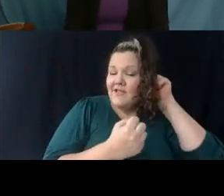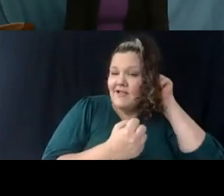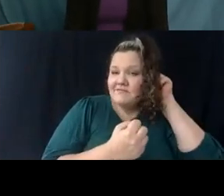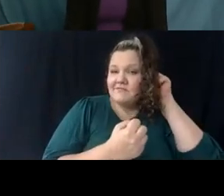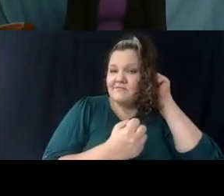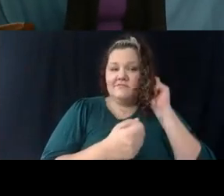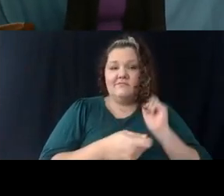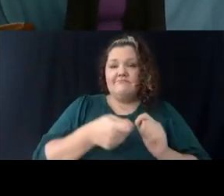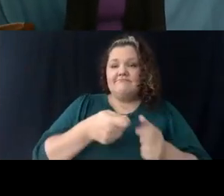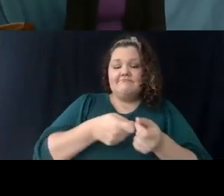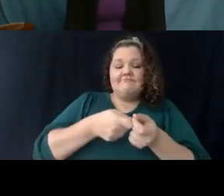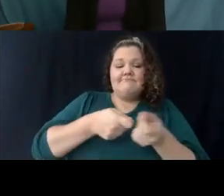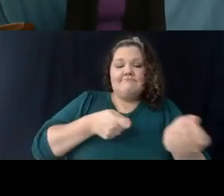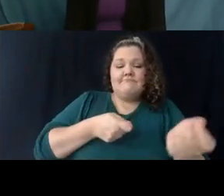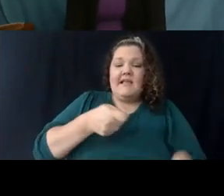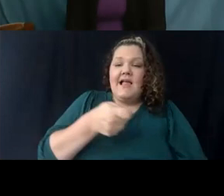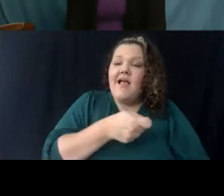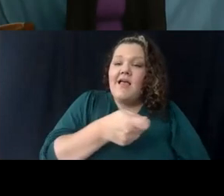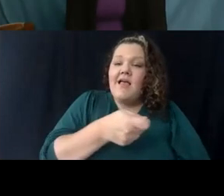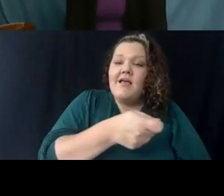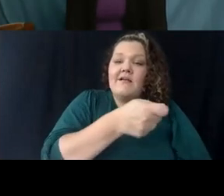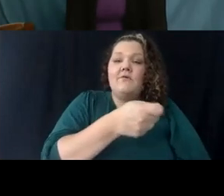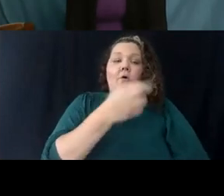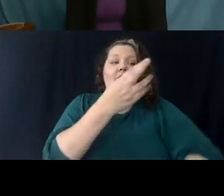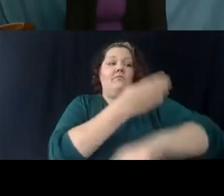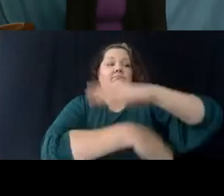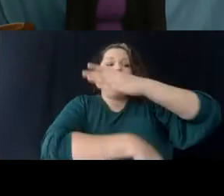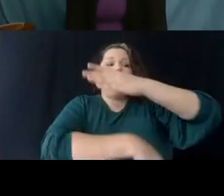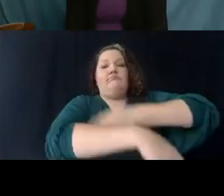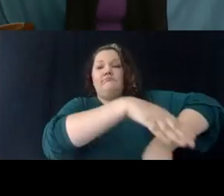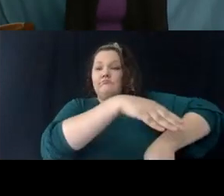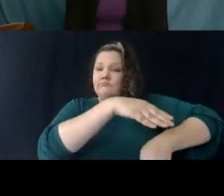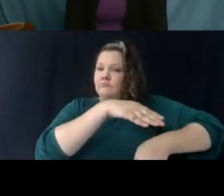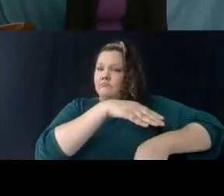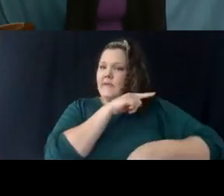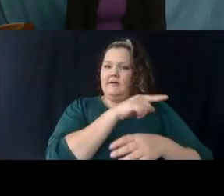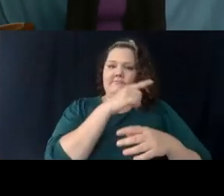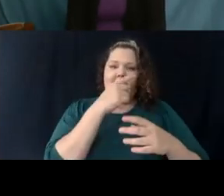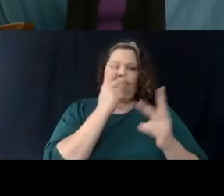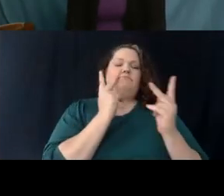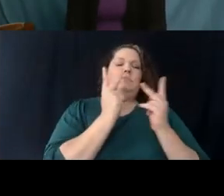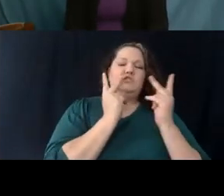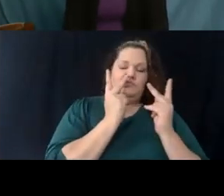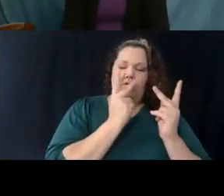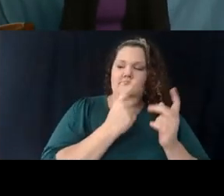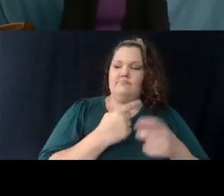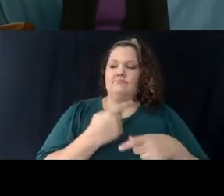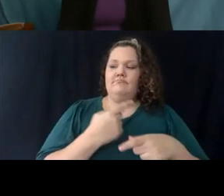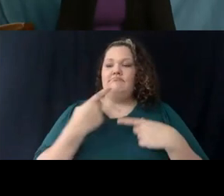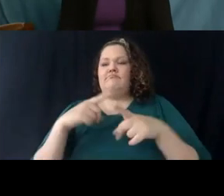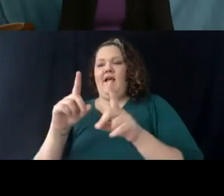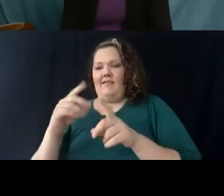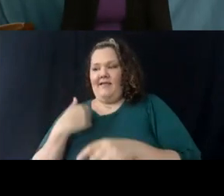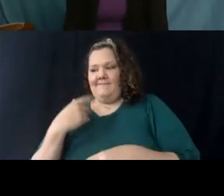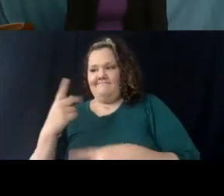using a wheelchair, perhaps they're using sign language, maybe they're wearing a hearing aid or they have a cane to get around. Perhaps they're an amputee